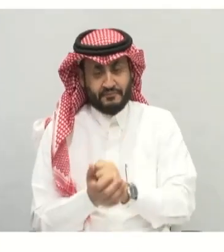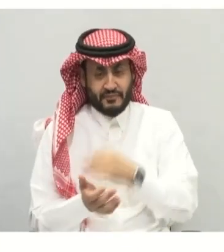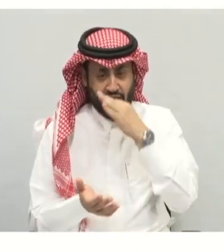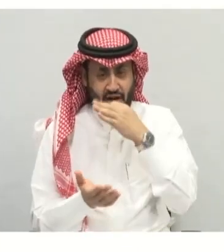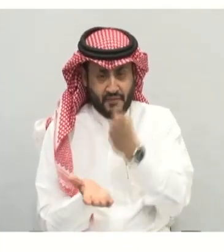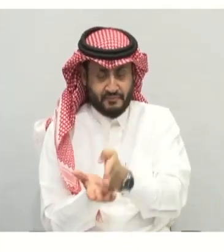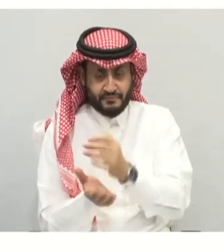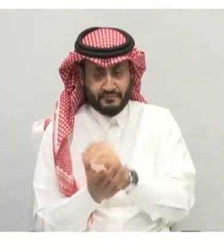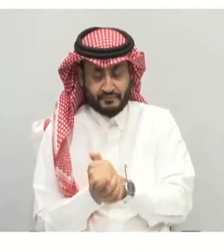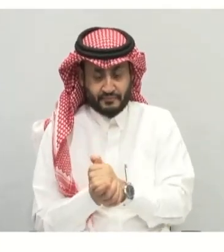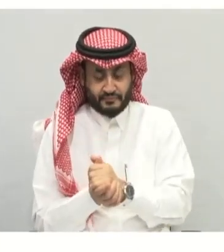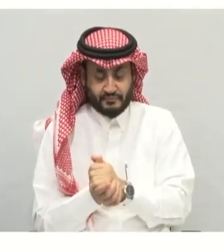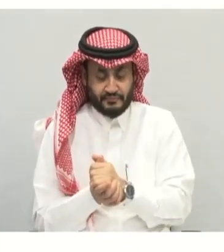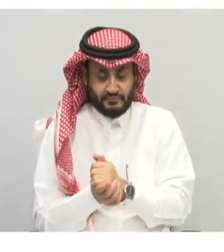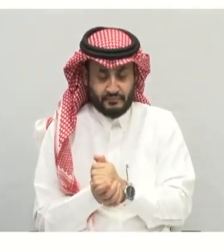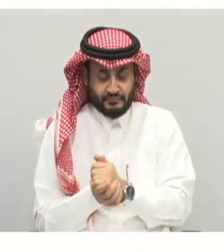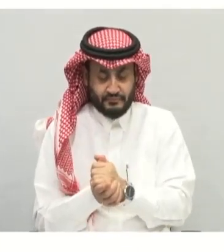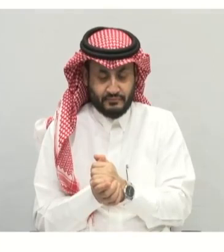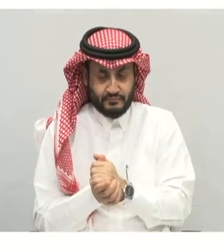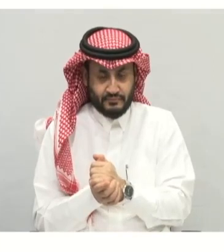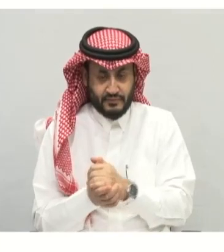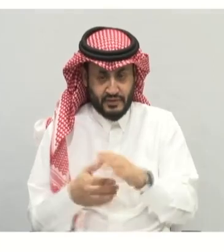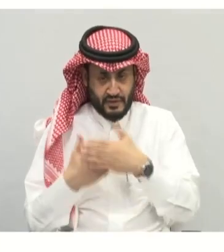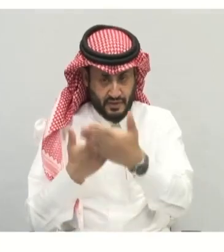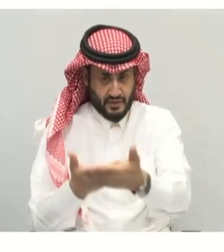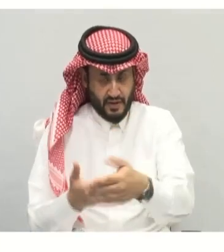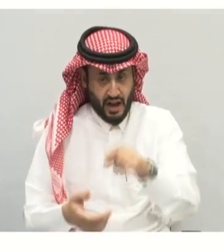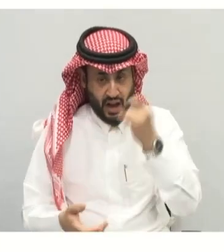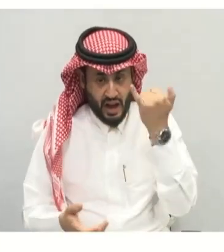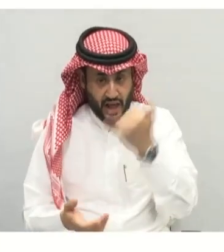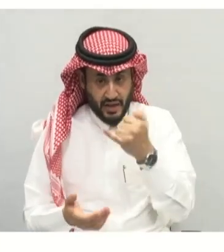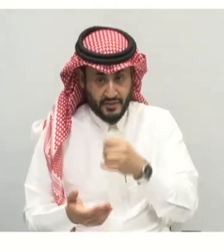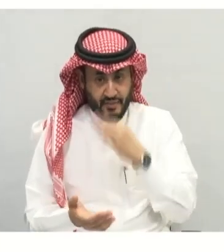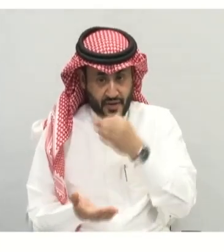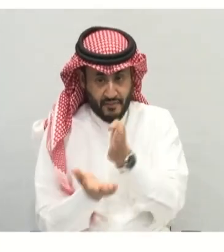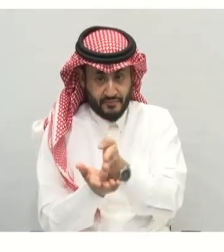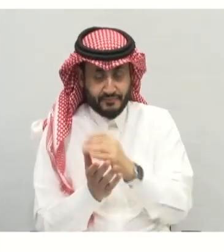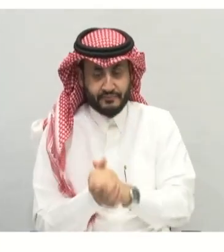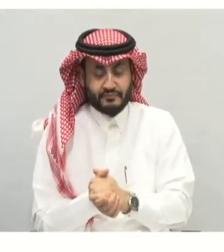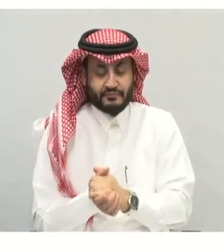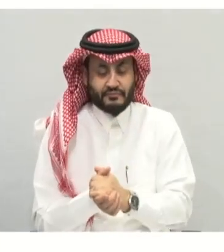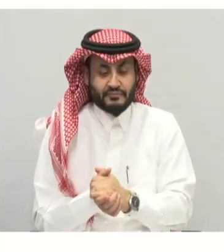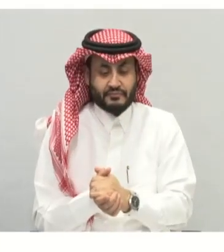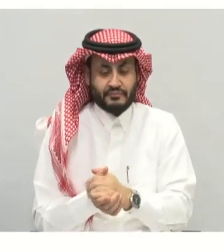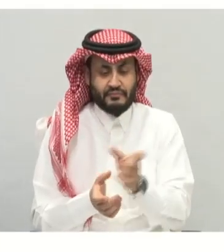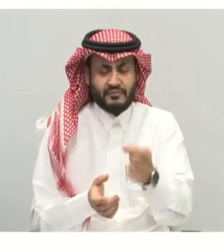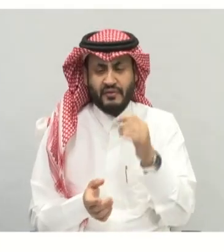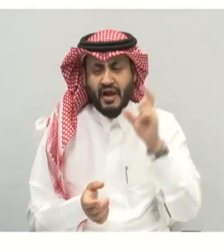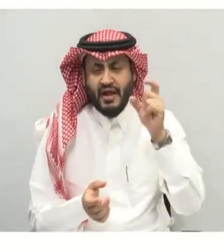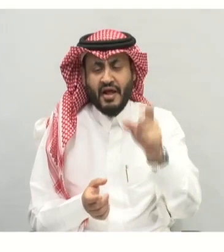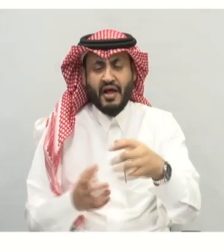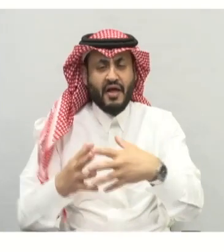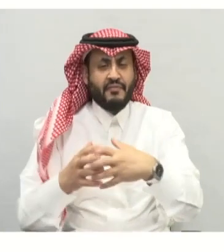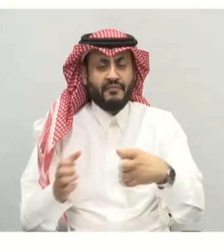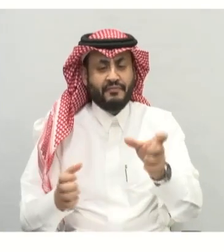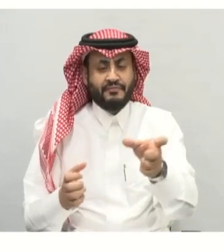to be honest usually when you want to introduce something and also I got the hang of it it means that I understand